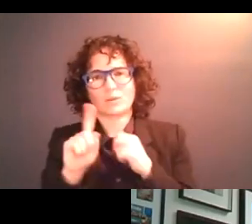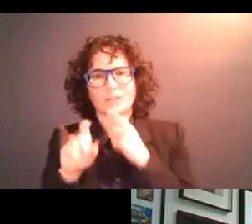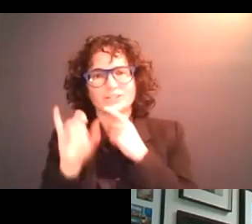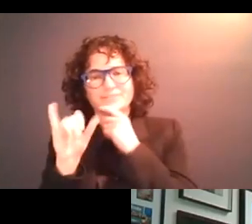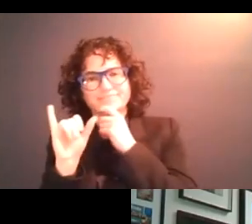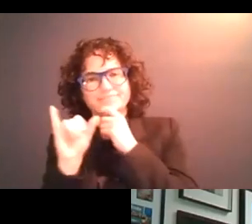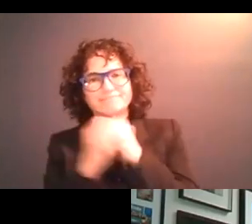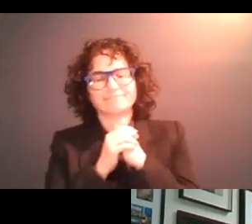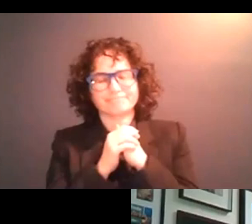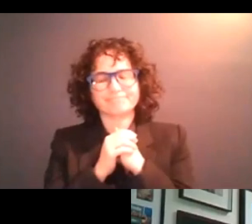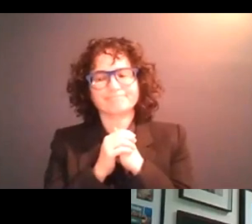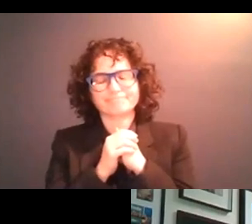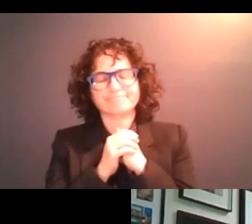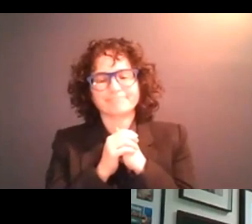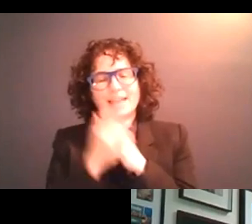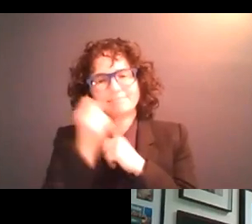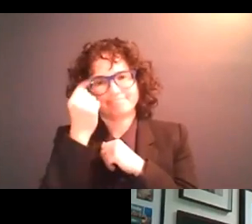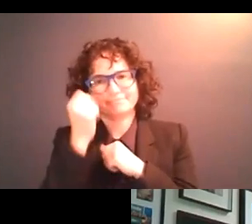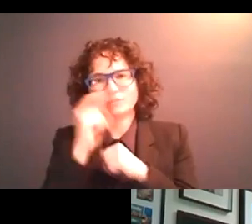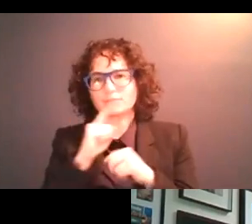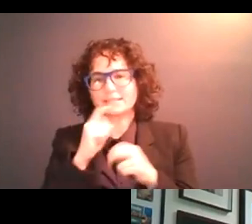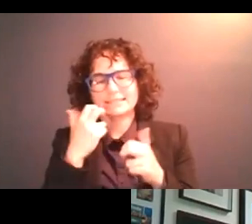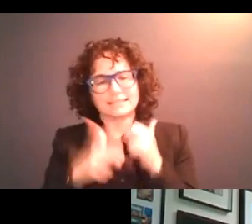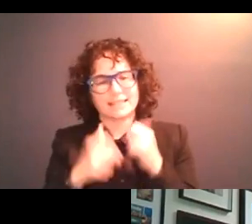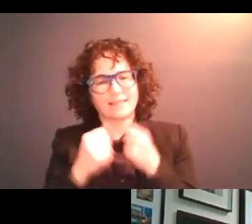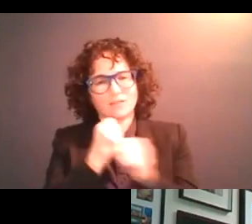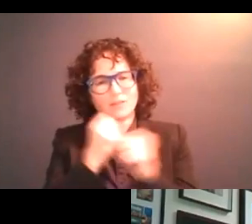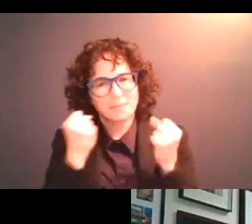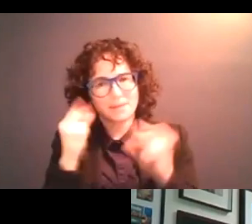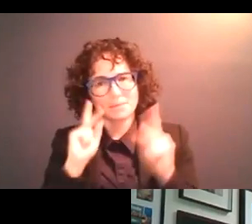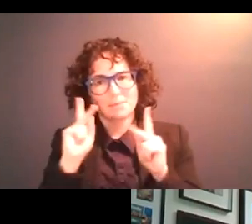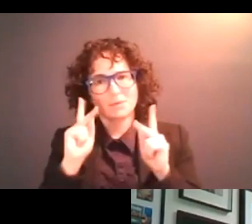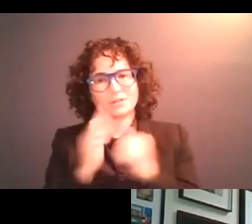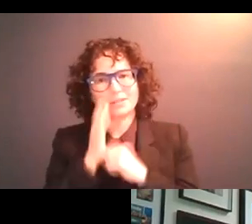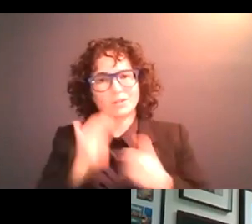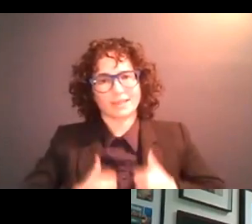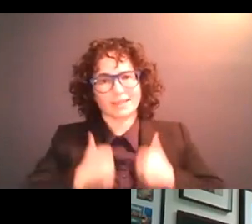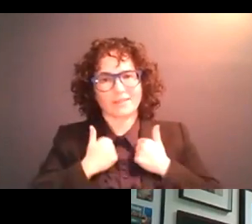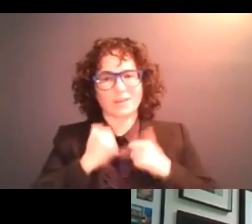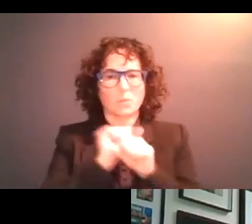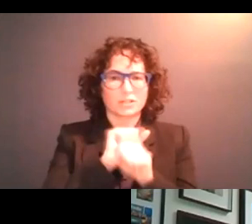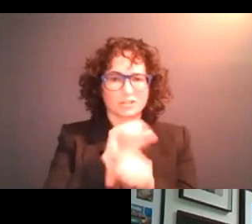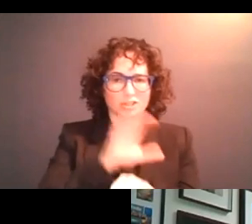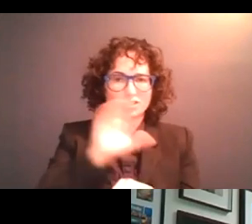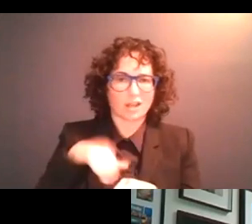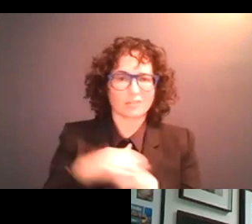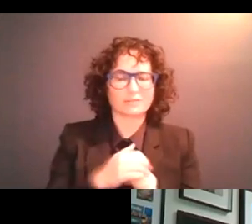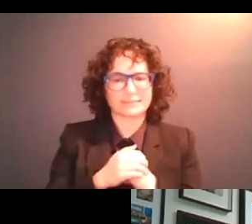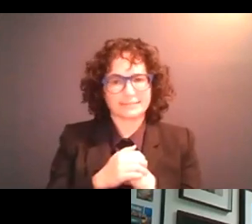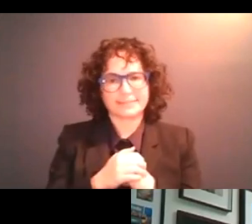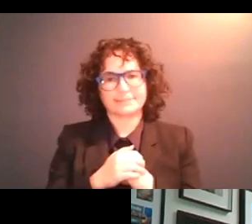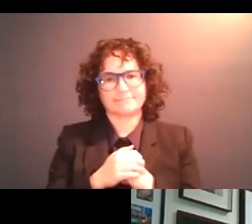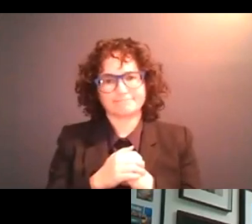just want to say that I know this has been such a tough year for so many people living and working in Chicago, having to have experienced